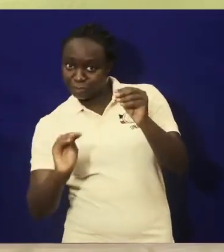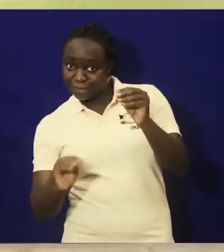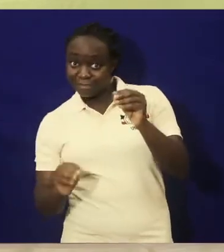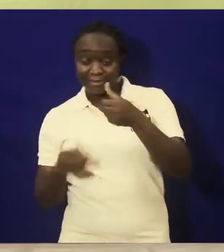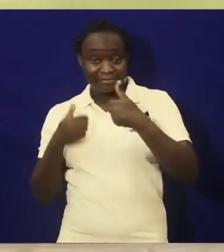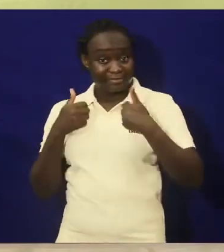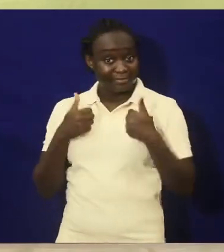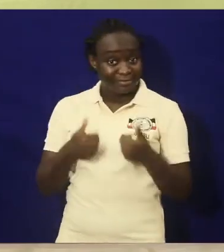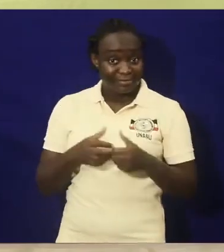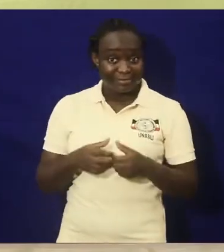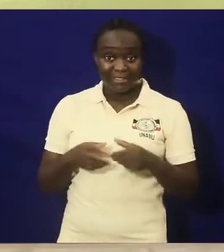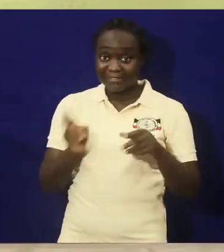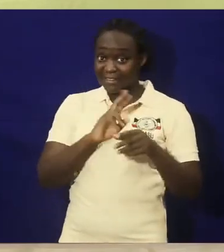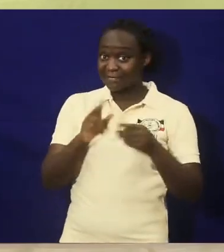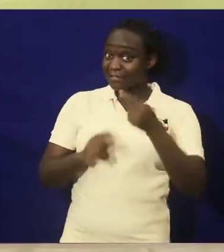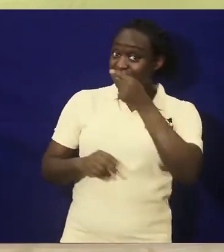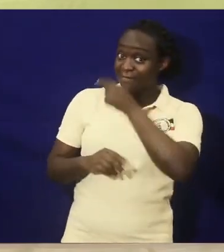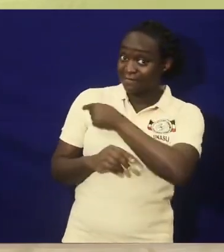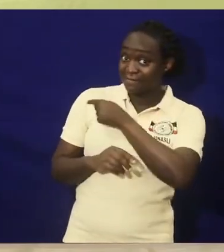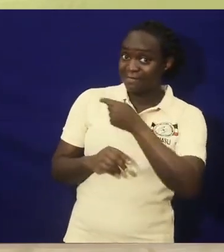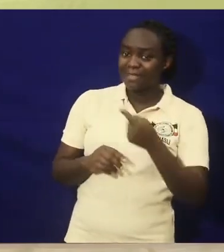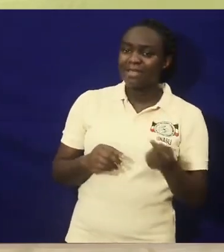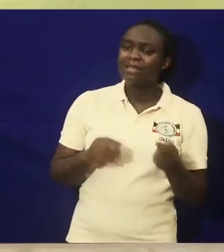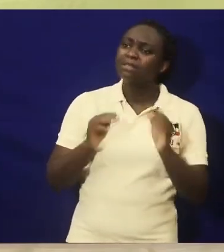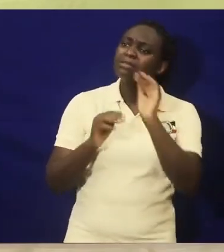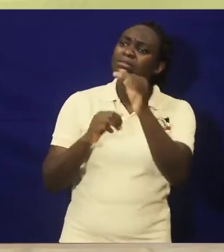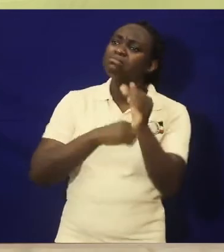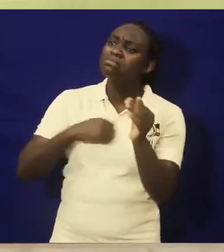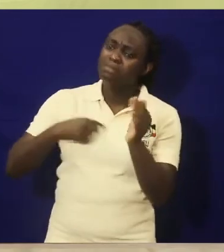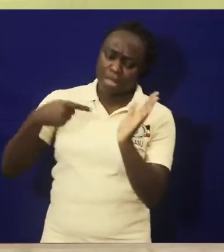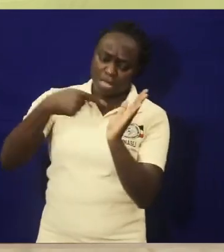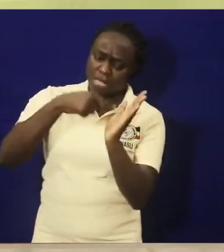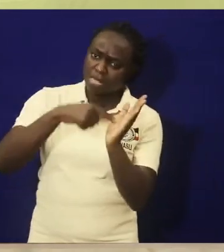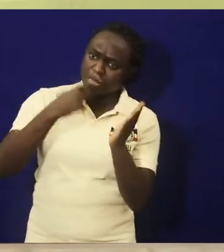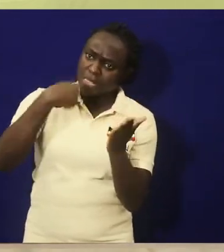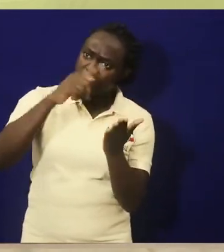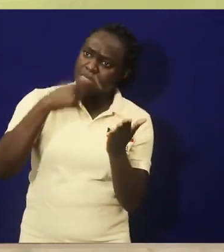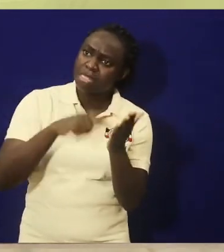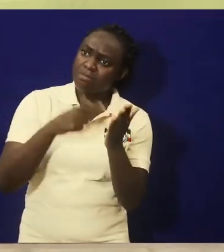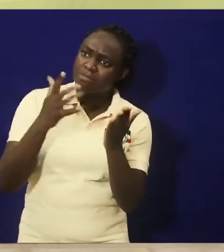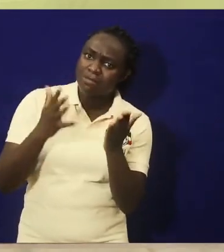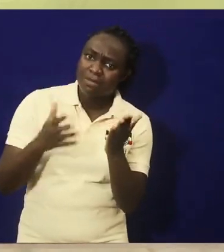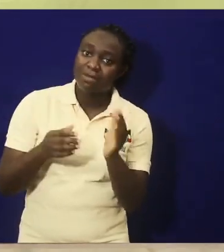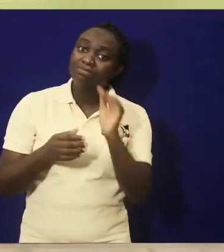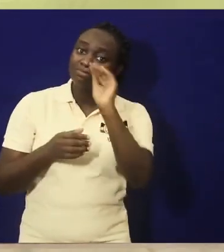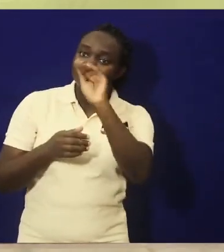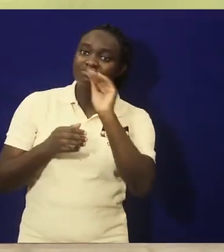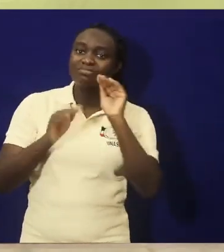Then show the answers to your parents and your guardians.